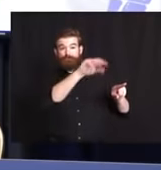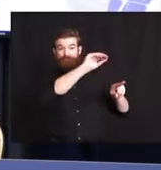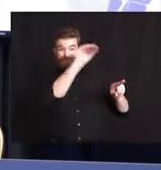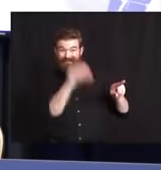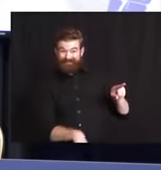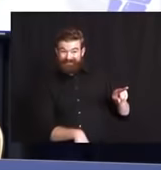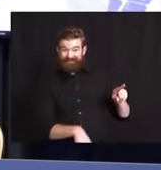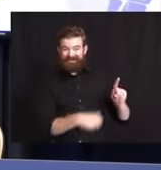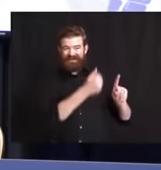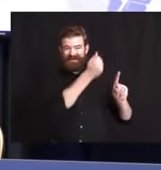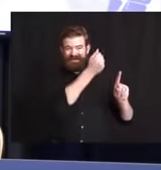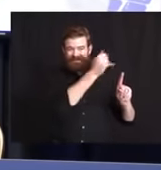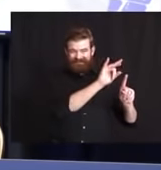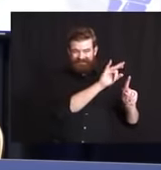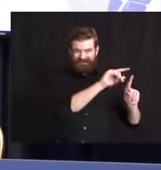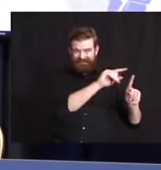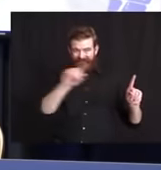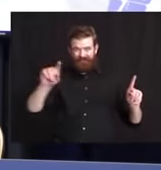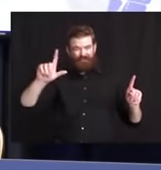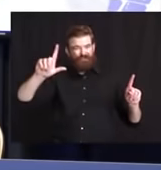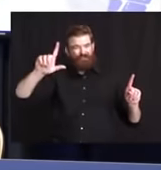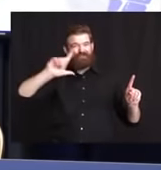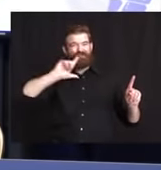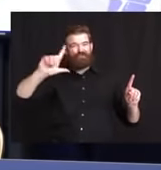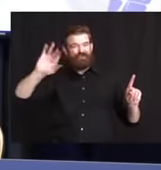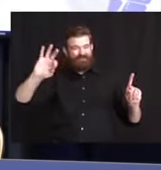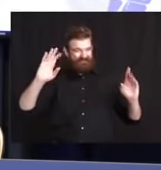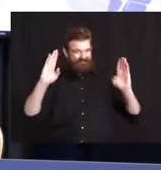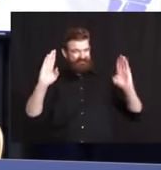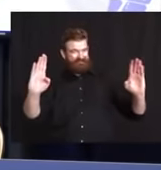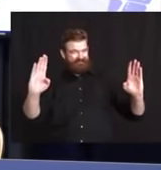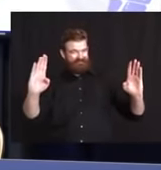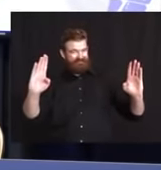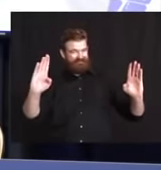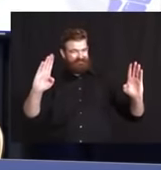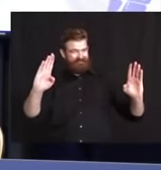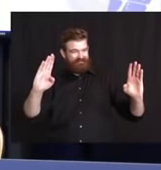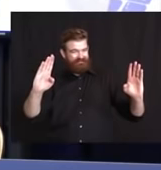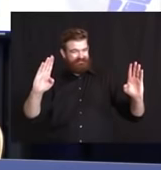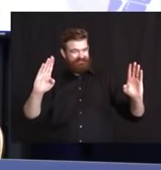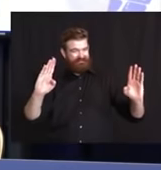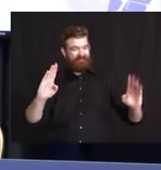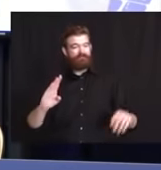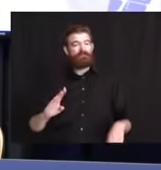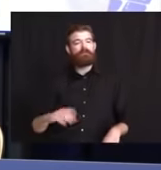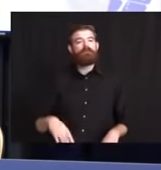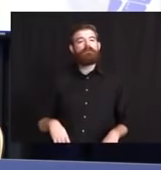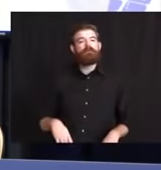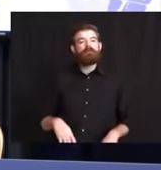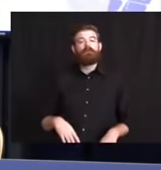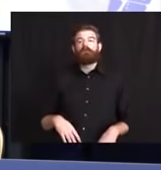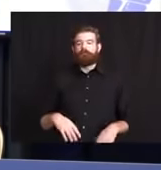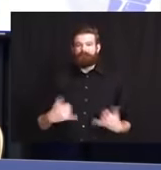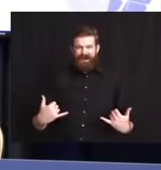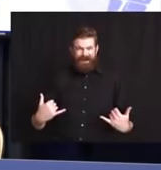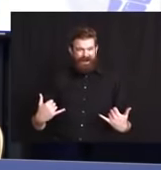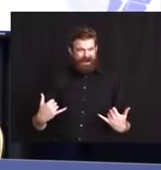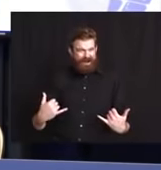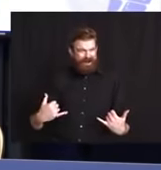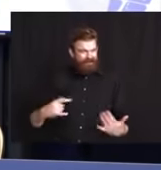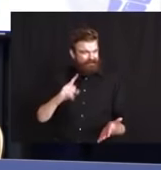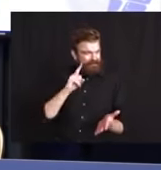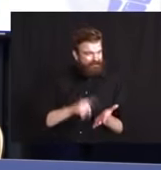to 29-year-olds. Case investigations are just beginning for these new reports. Public health investigators